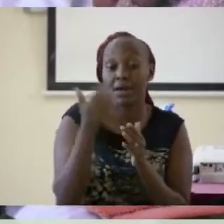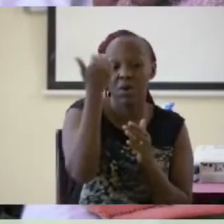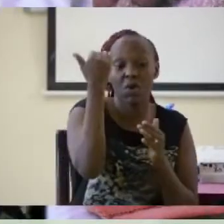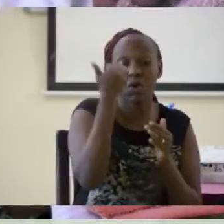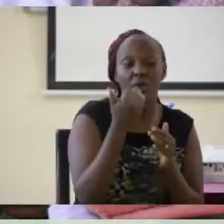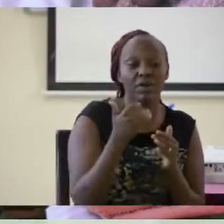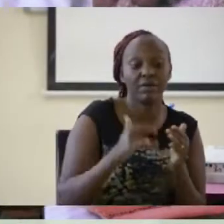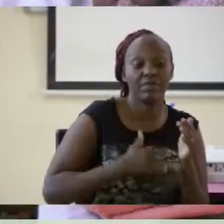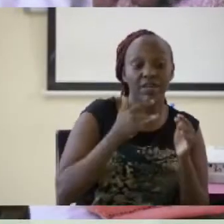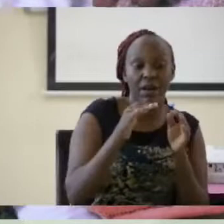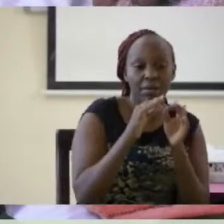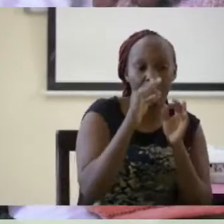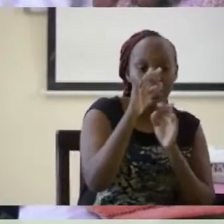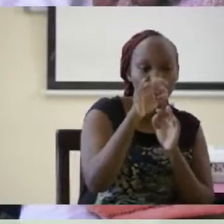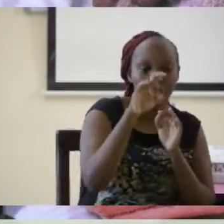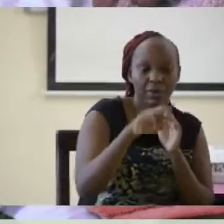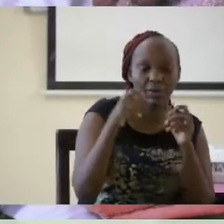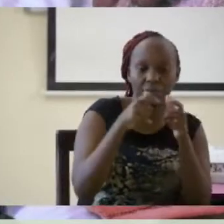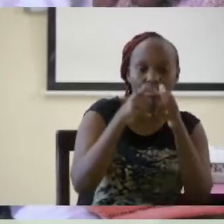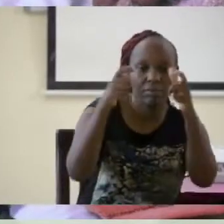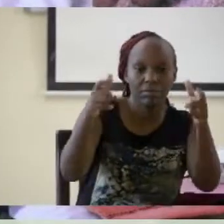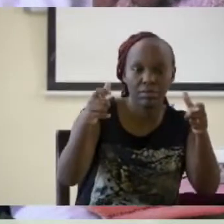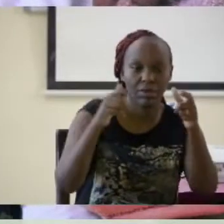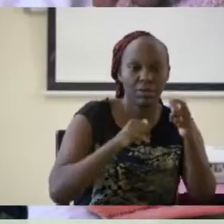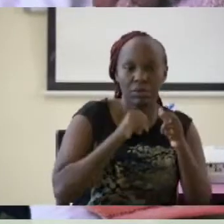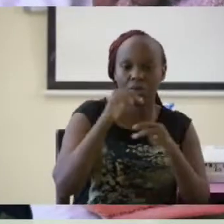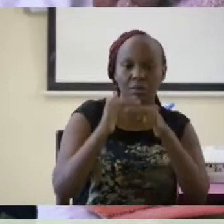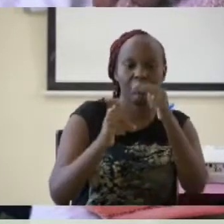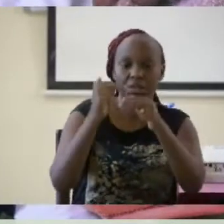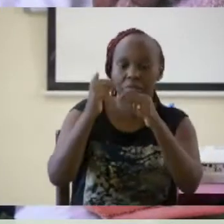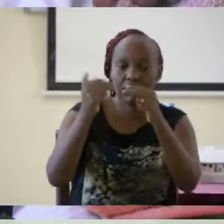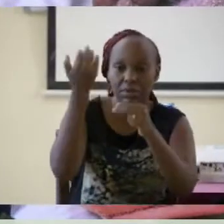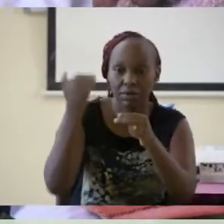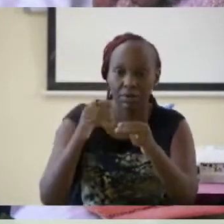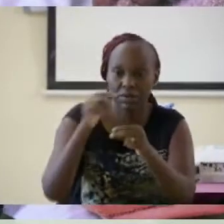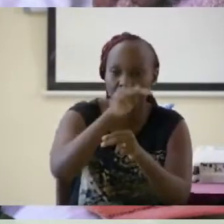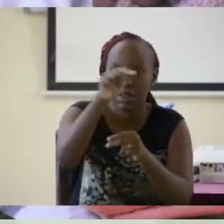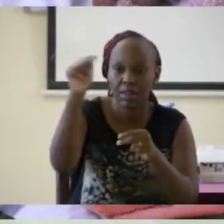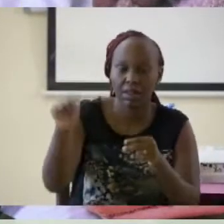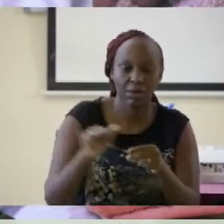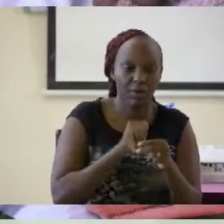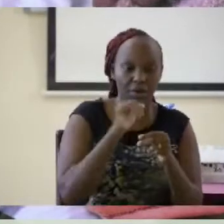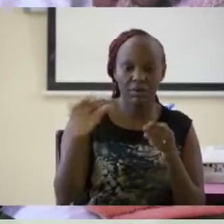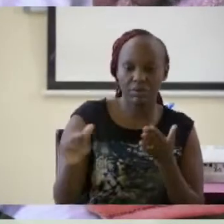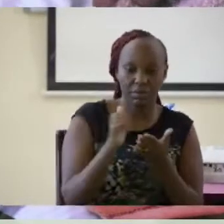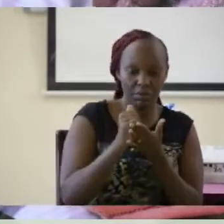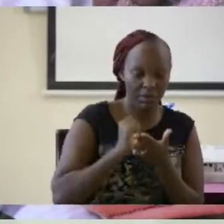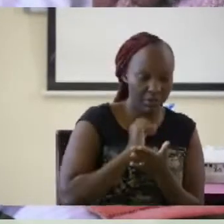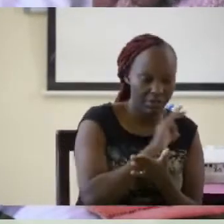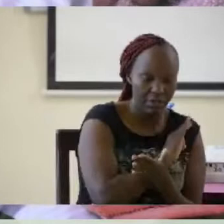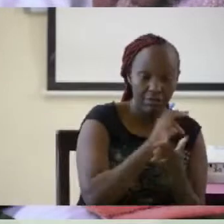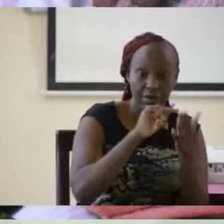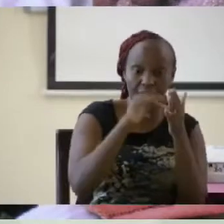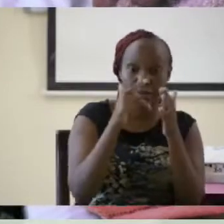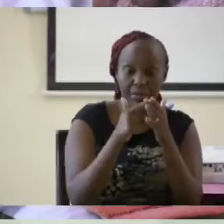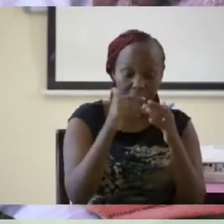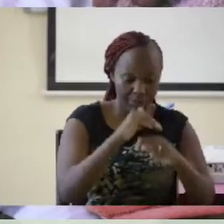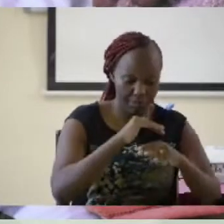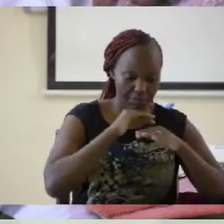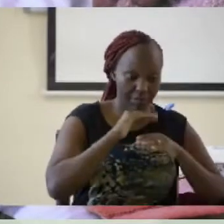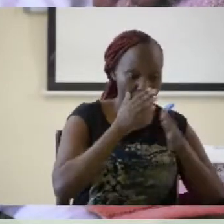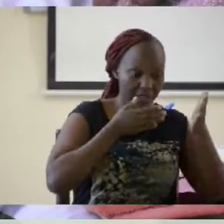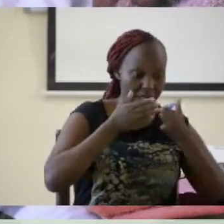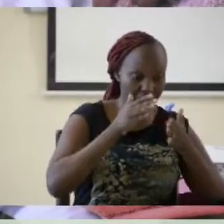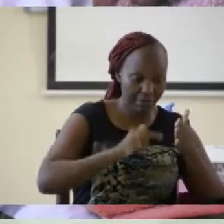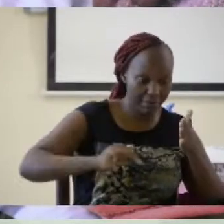not expanding, we are not building more courts, we are not employing more court officials, which means we will only retain our services within